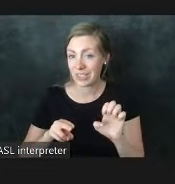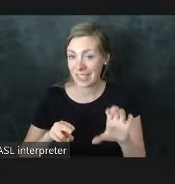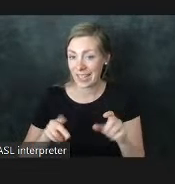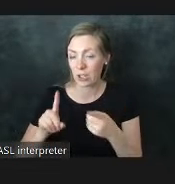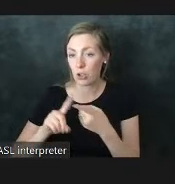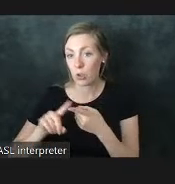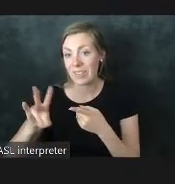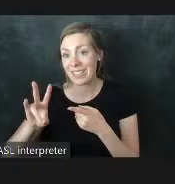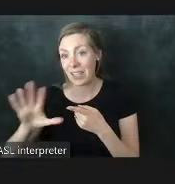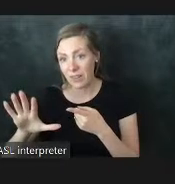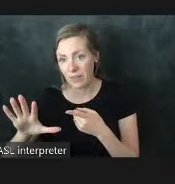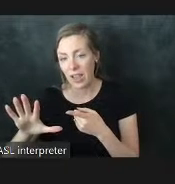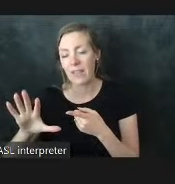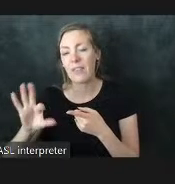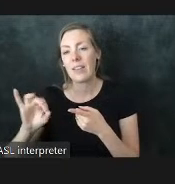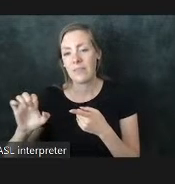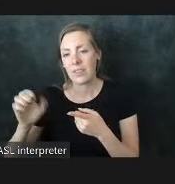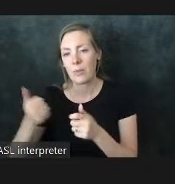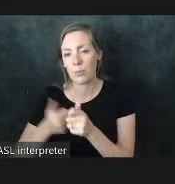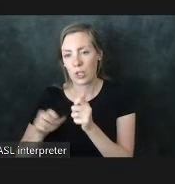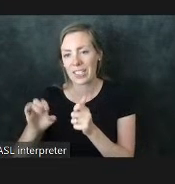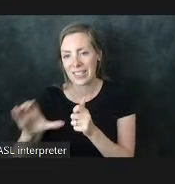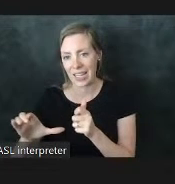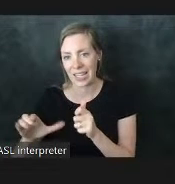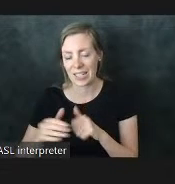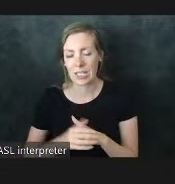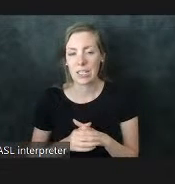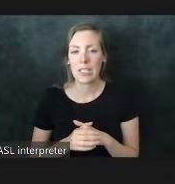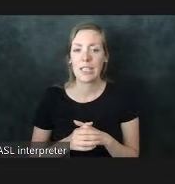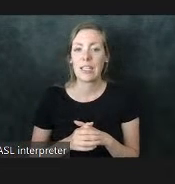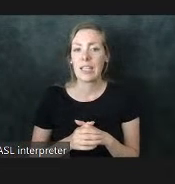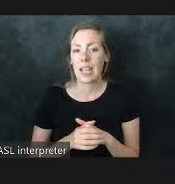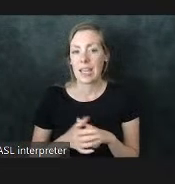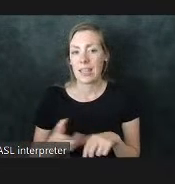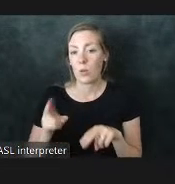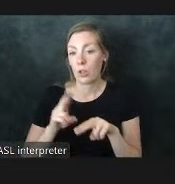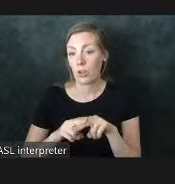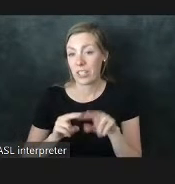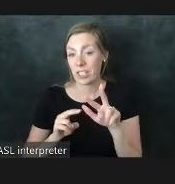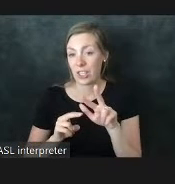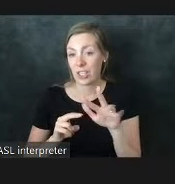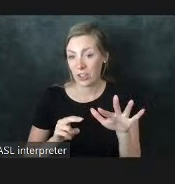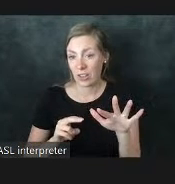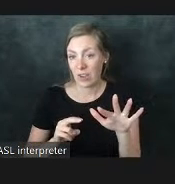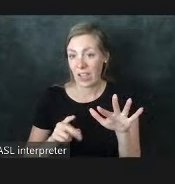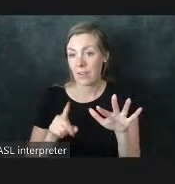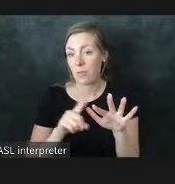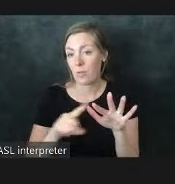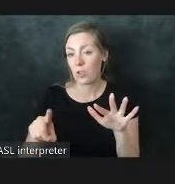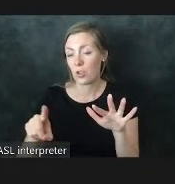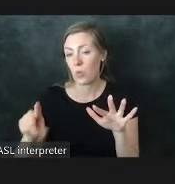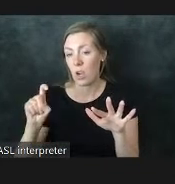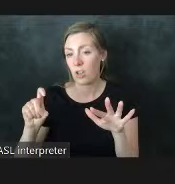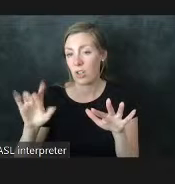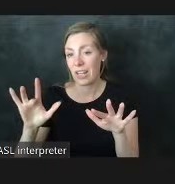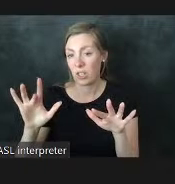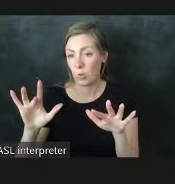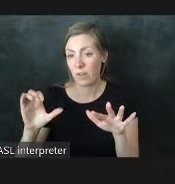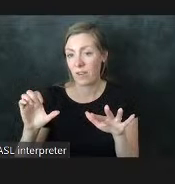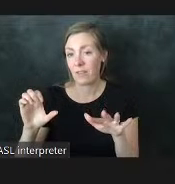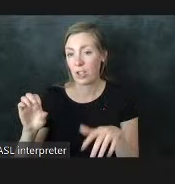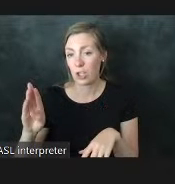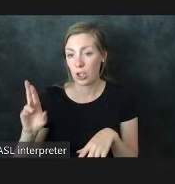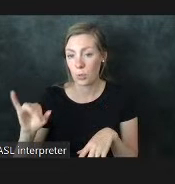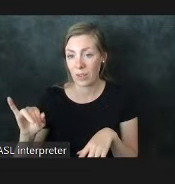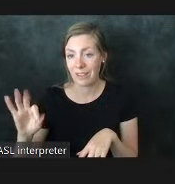por cubic feet per second. And from Healdsburg to Jenner, they will increase from 35 cubic feet per second to 125 cubic feet per second.